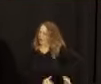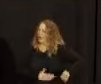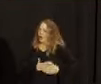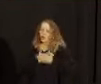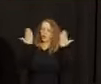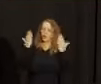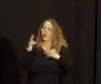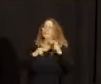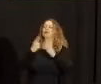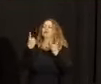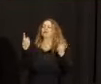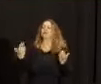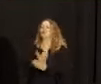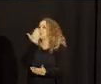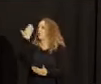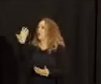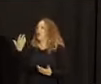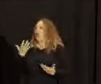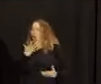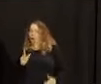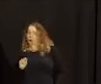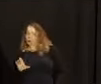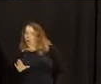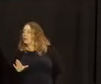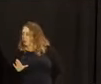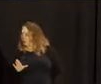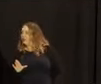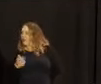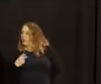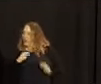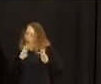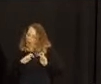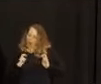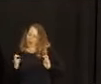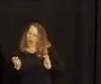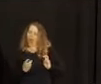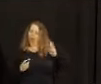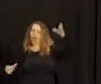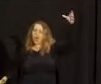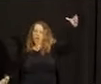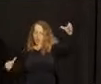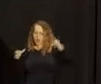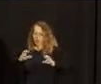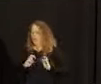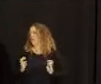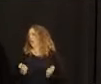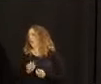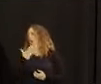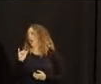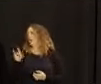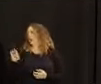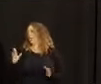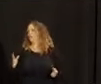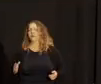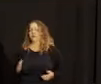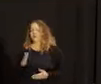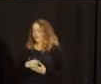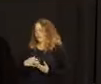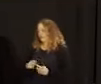tub. Yes, there we go. that There's the idea. Even though there's some of our friends I would not want to see in a hot tub.